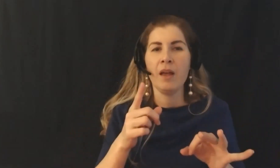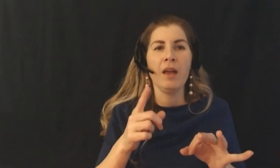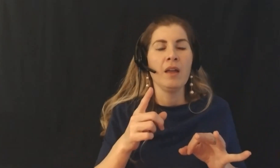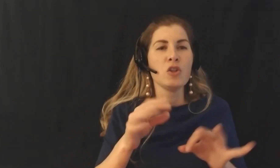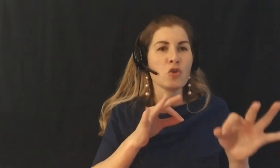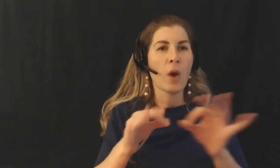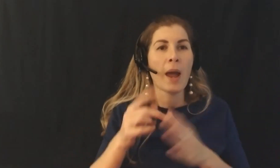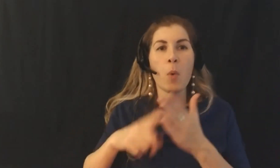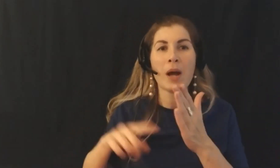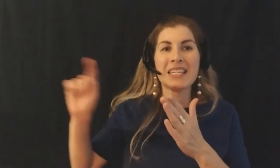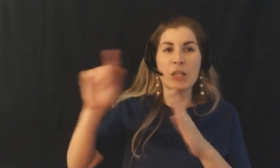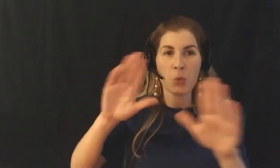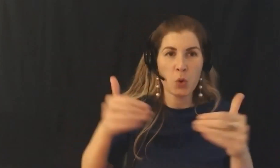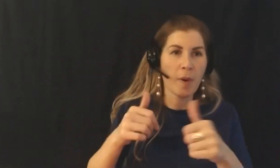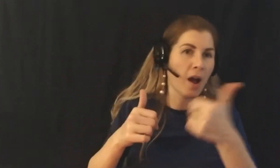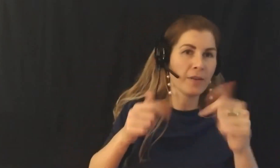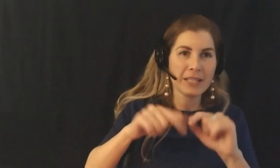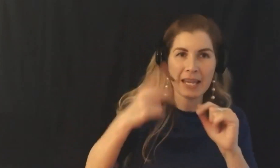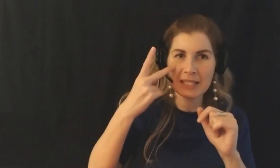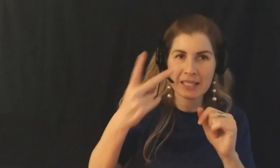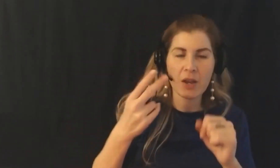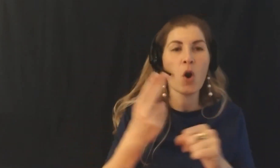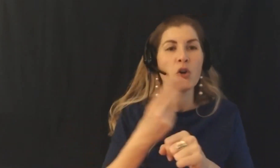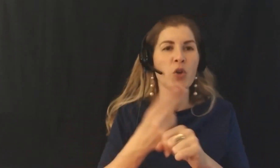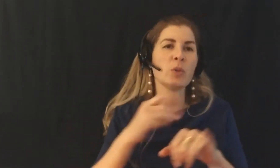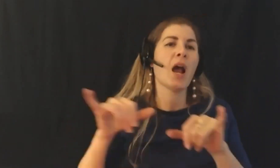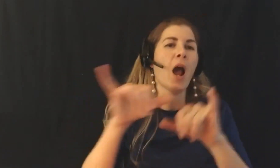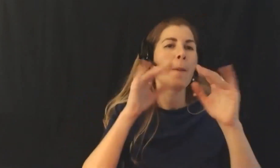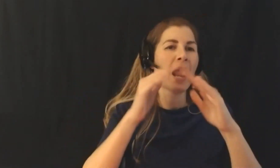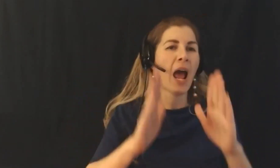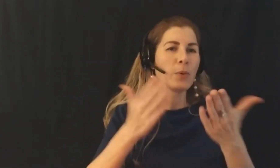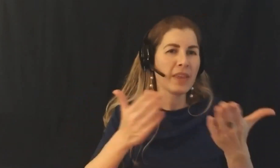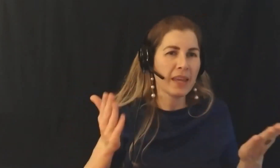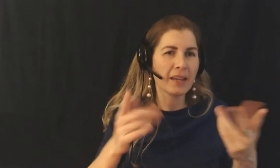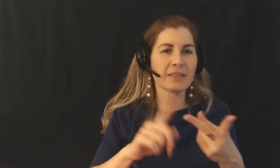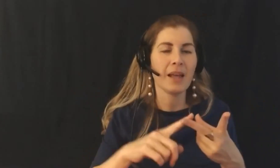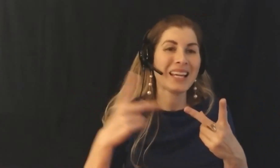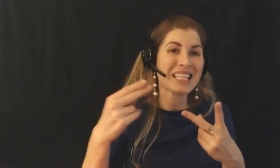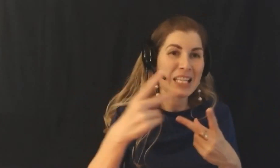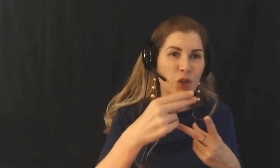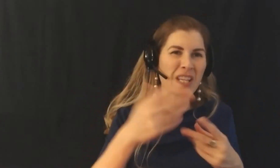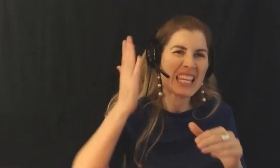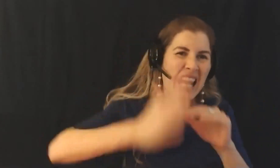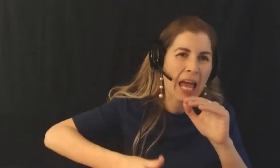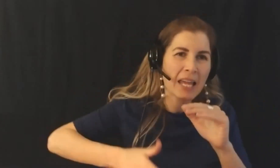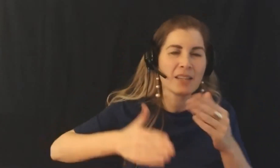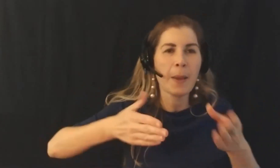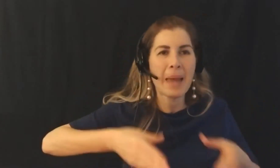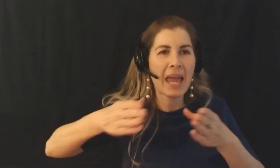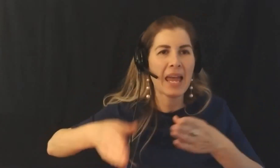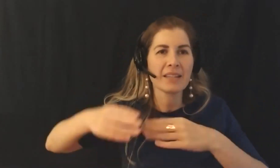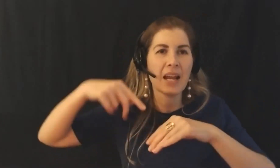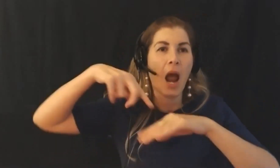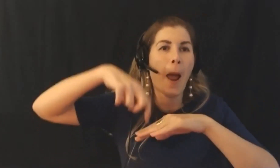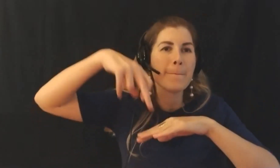see, and using common household objects to inspire movements. Scissors was a slicing motion. Pants was a little hop, like when you're putting it